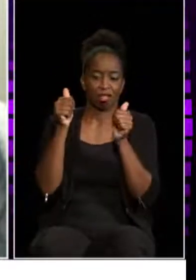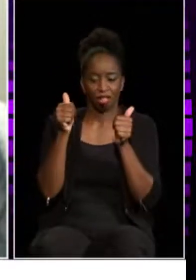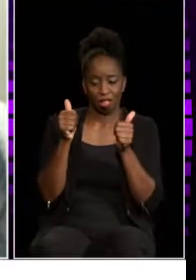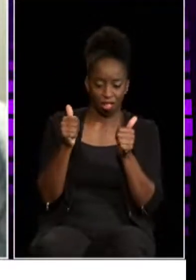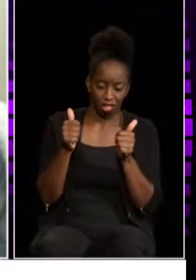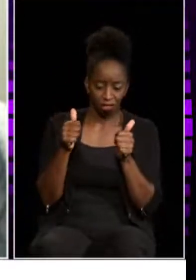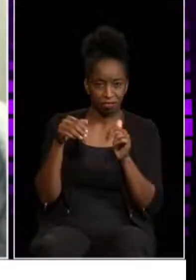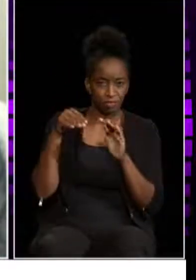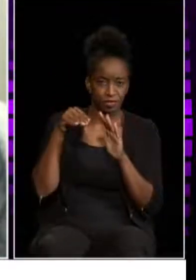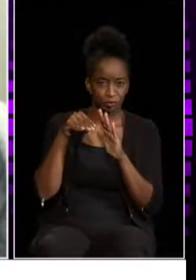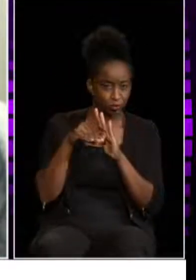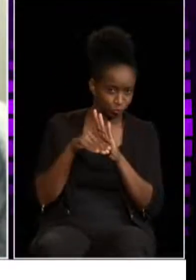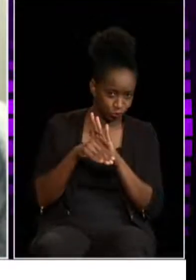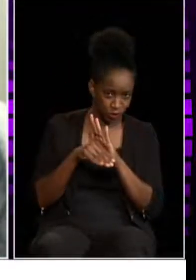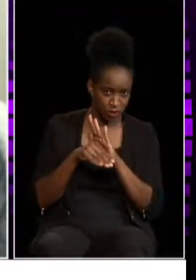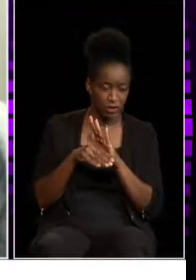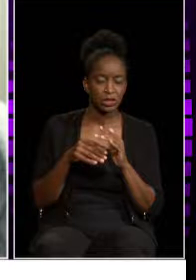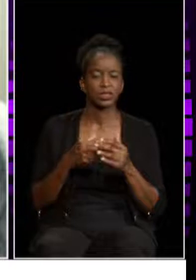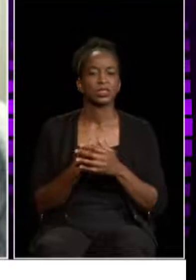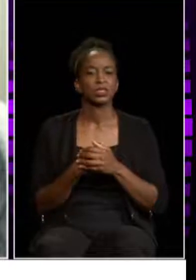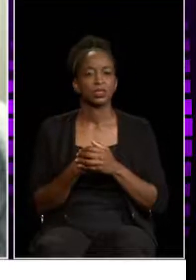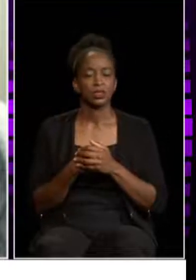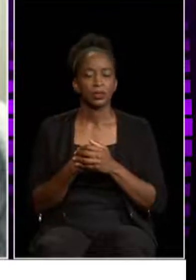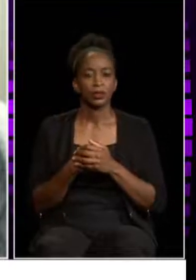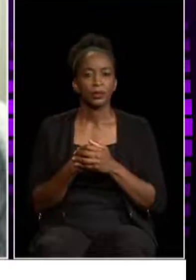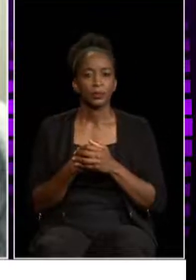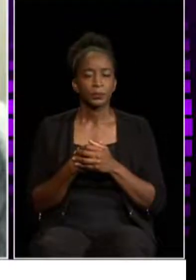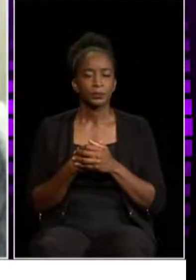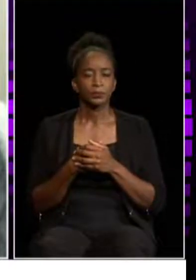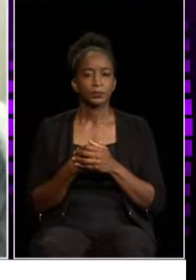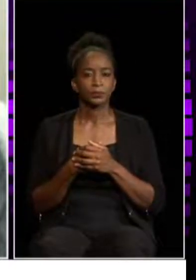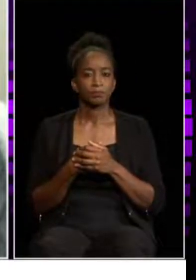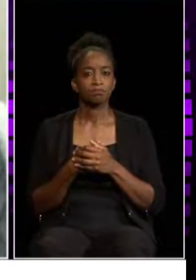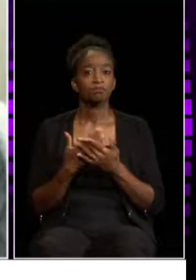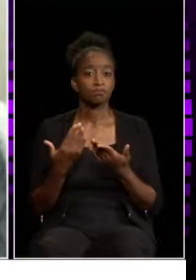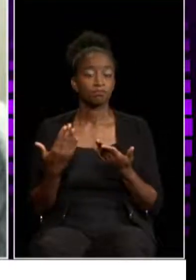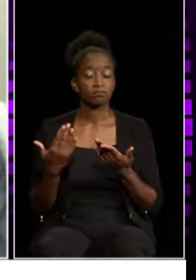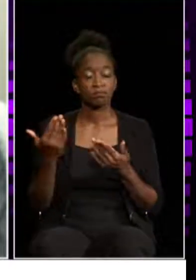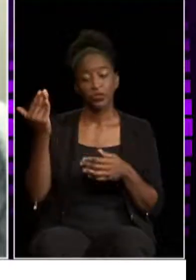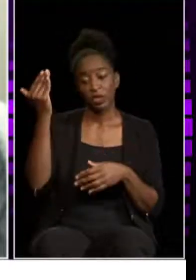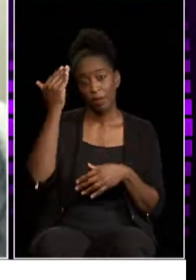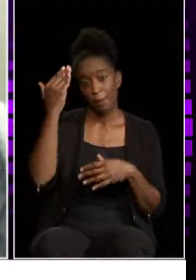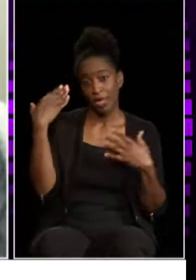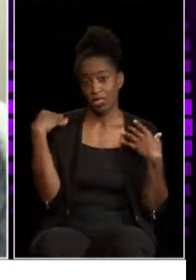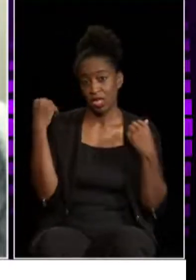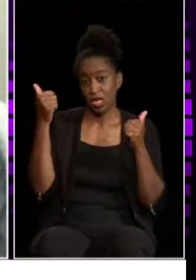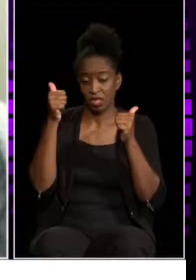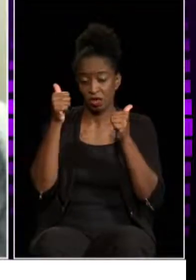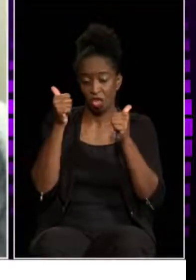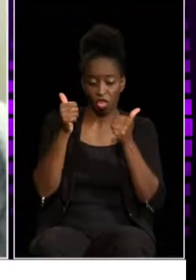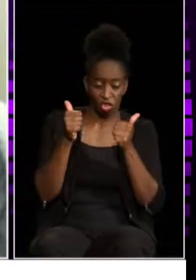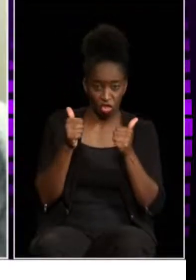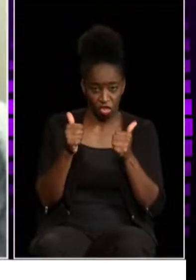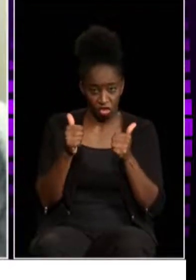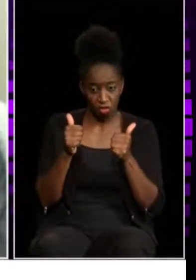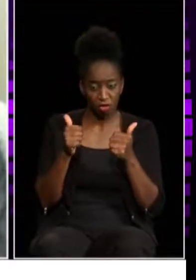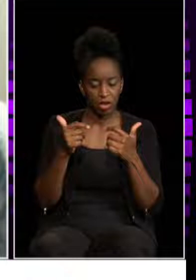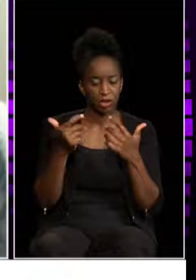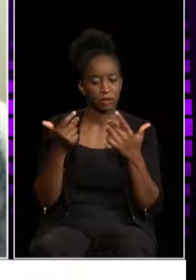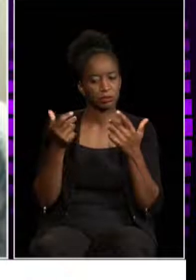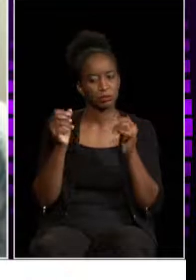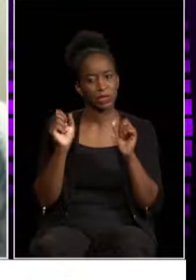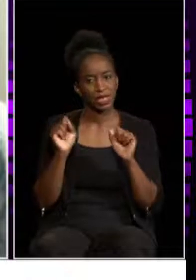when you do experience issues with your mental health, it can trickle down into other